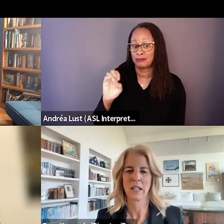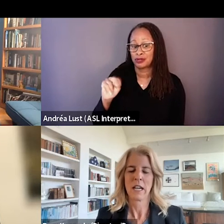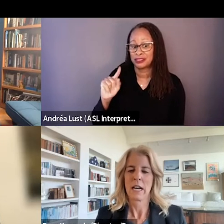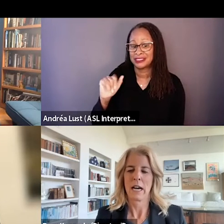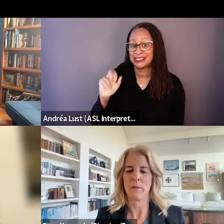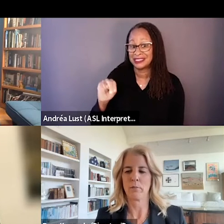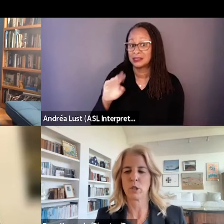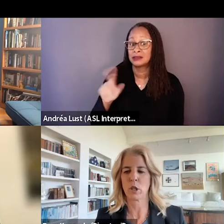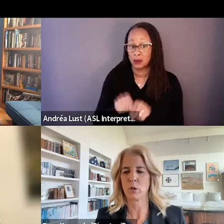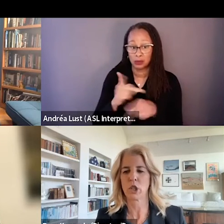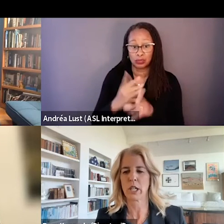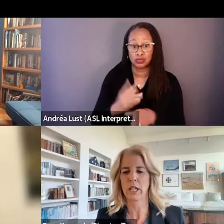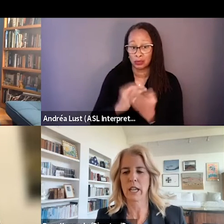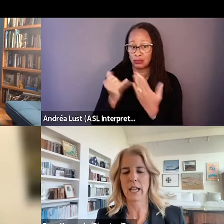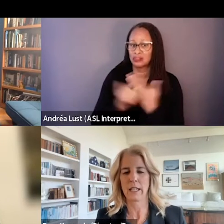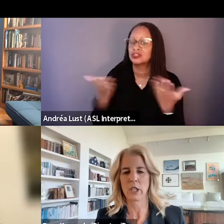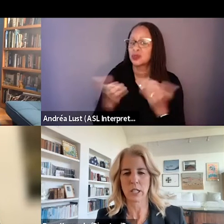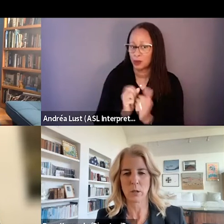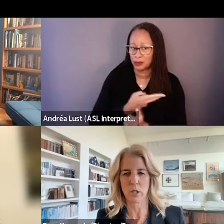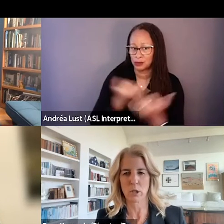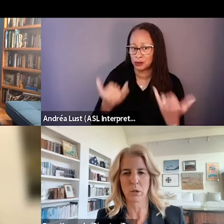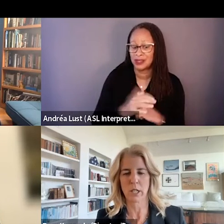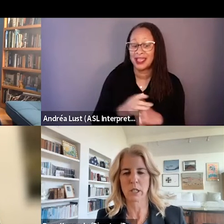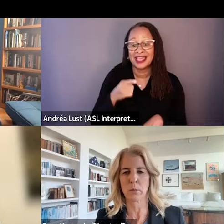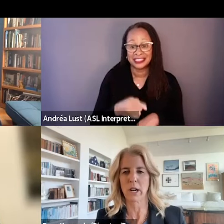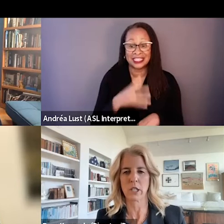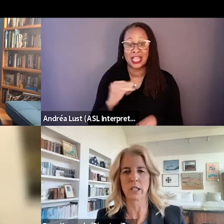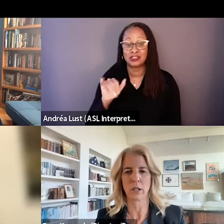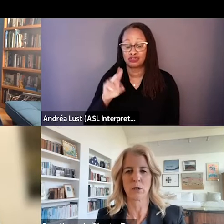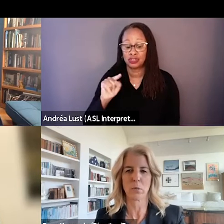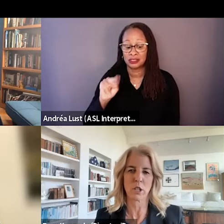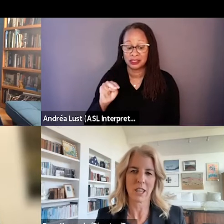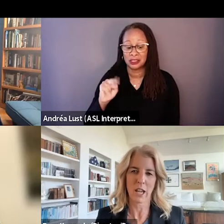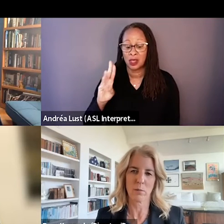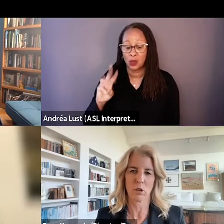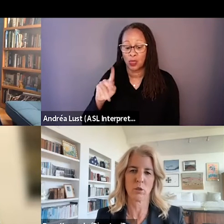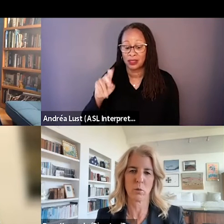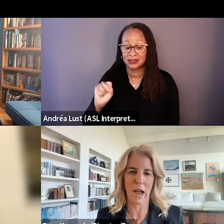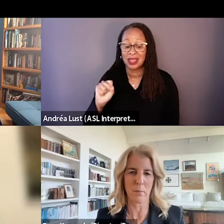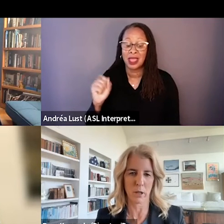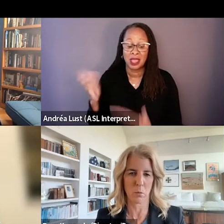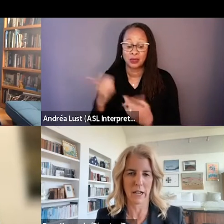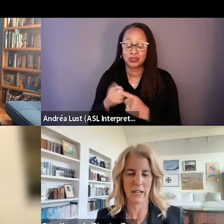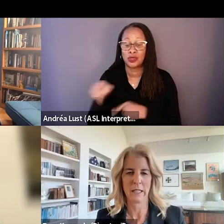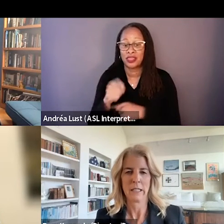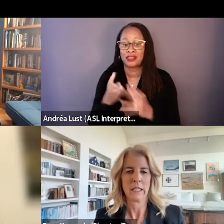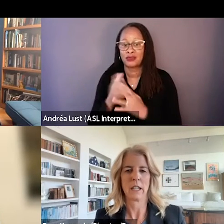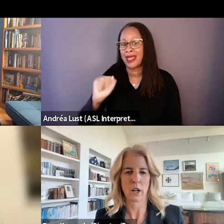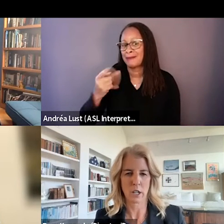us. So she and Justin Wilkes brought us the project, and it was brought to them through Appian